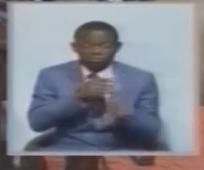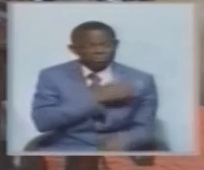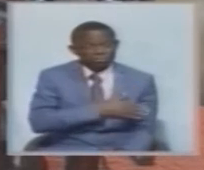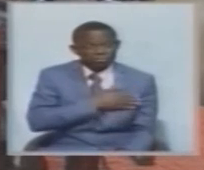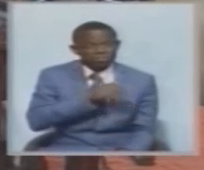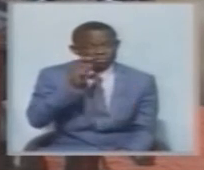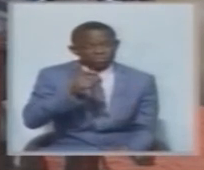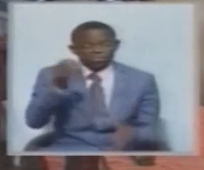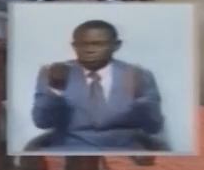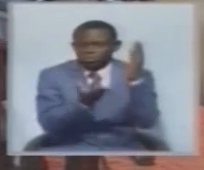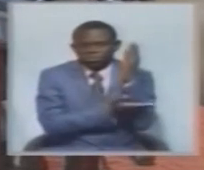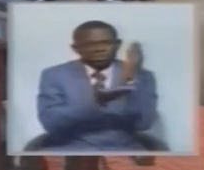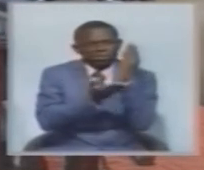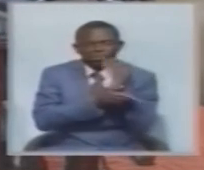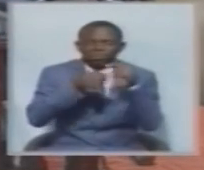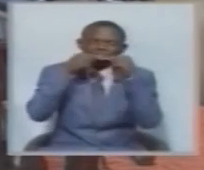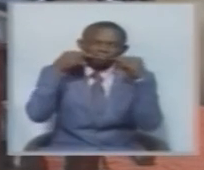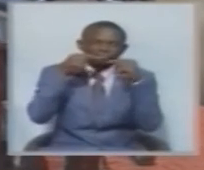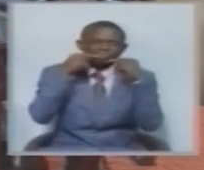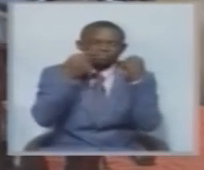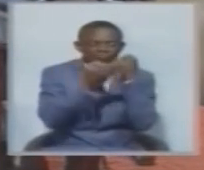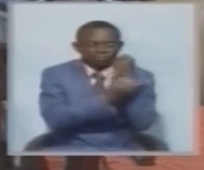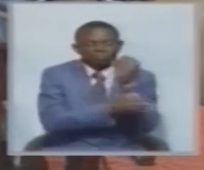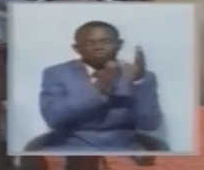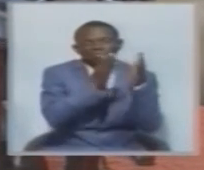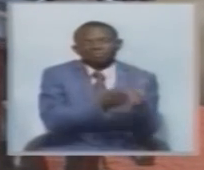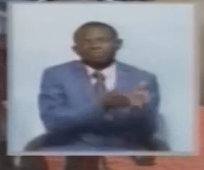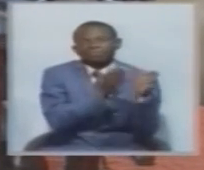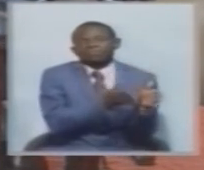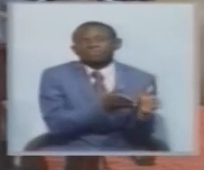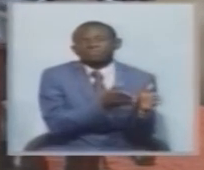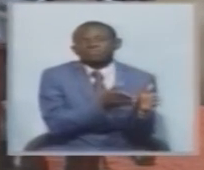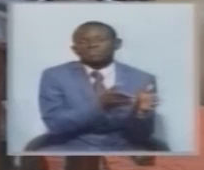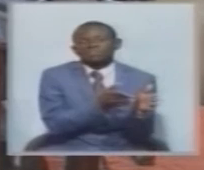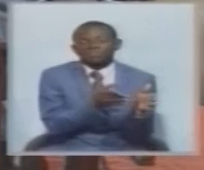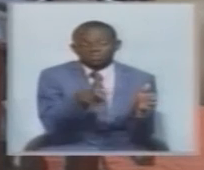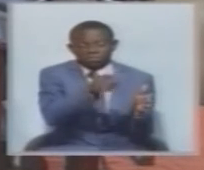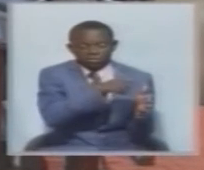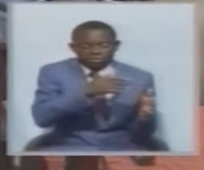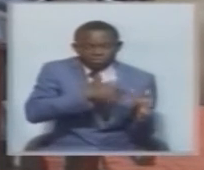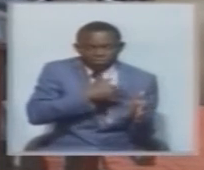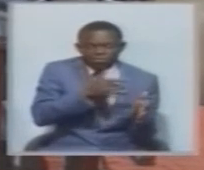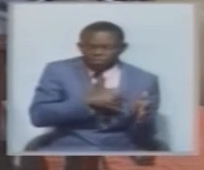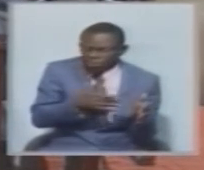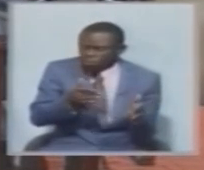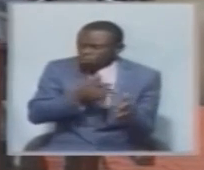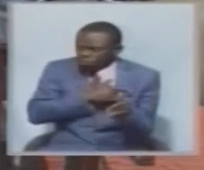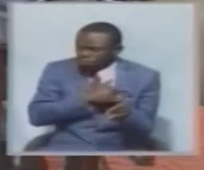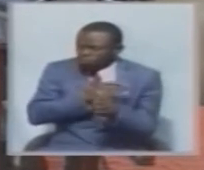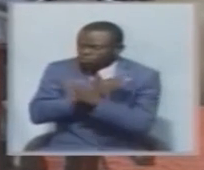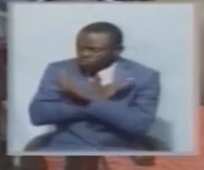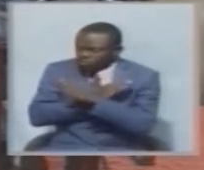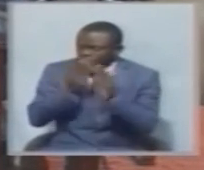the end of the day, everybody will be thinking, well, I went to Zambia. Then they'll be able to tell a story that,